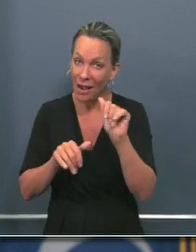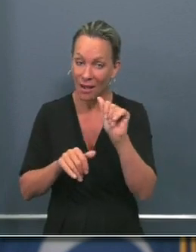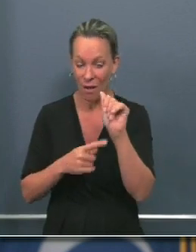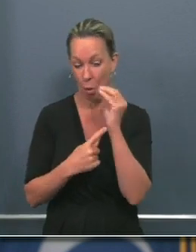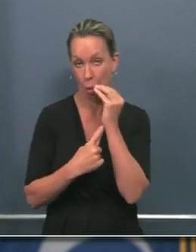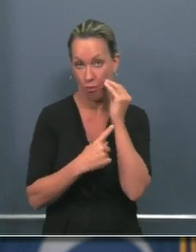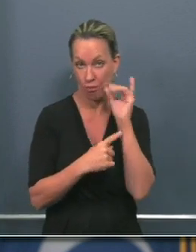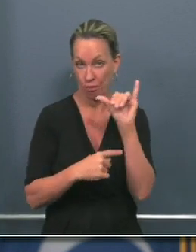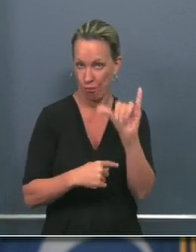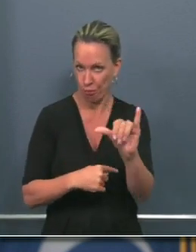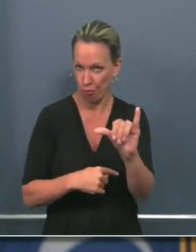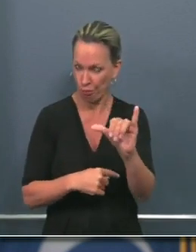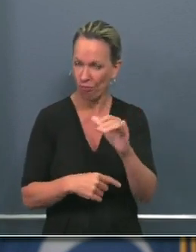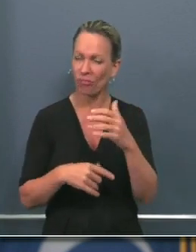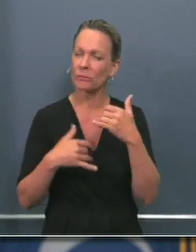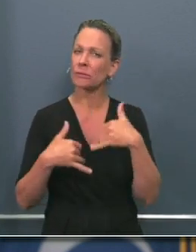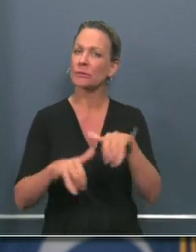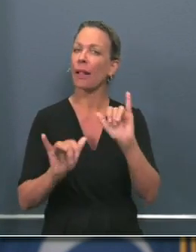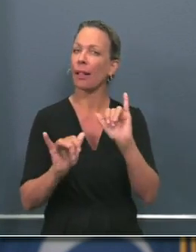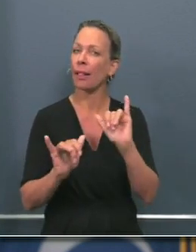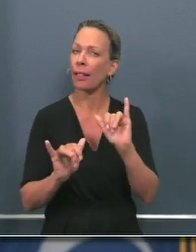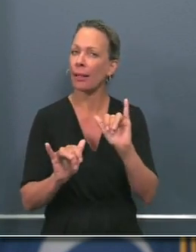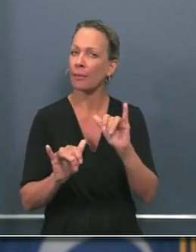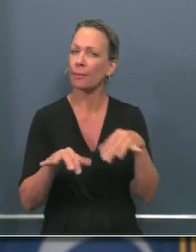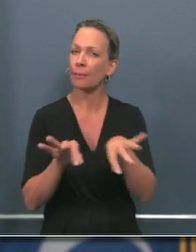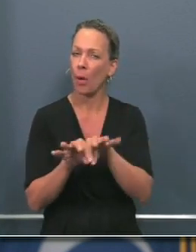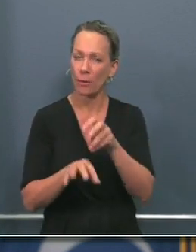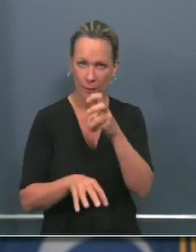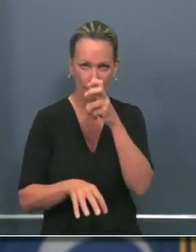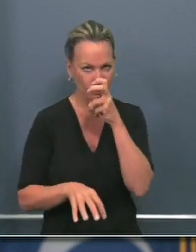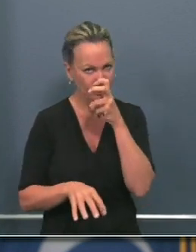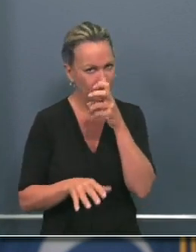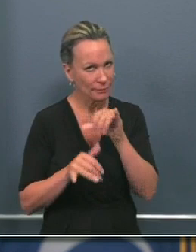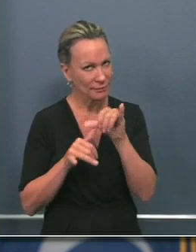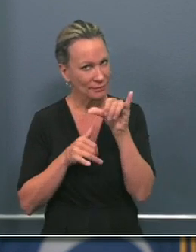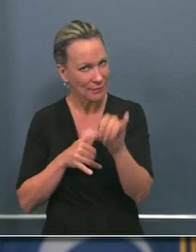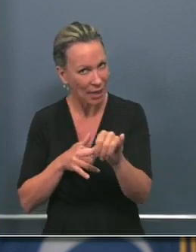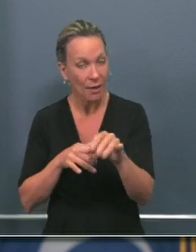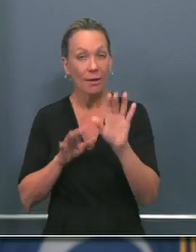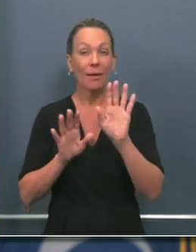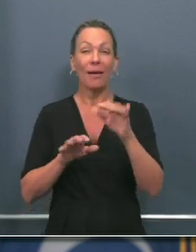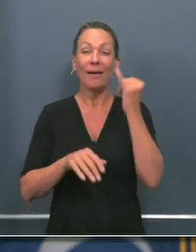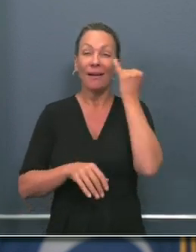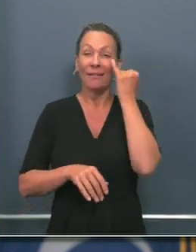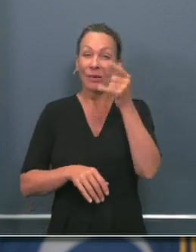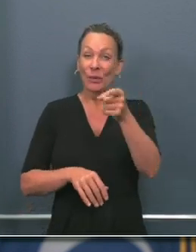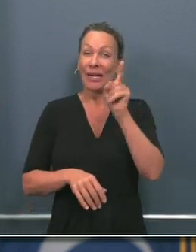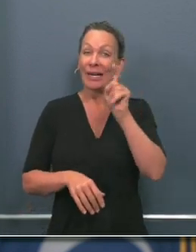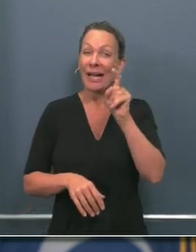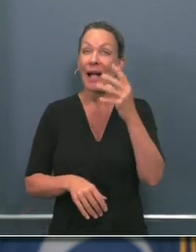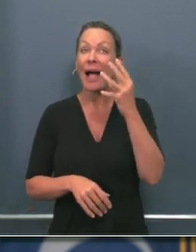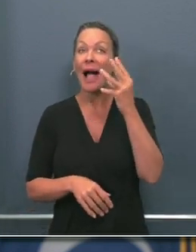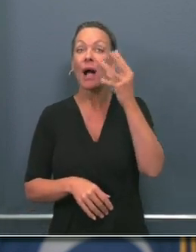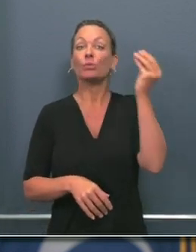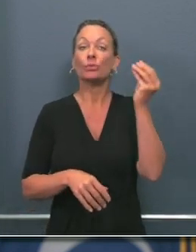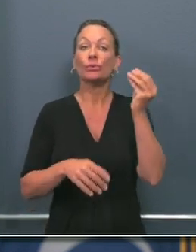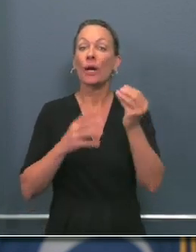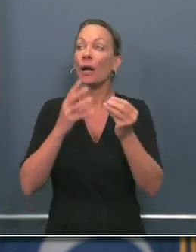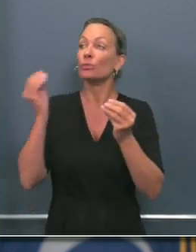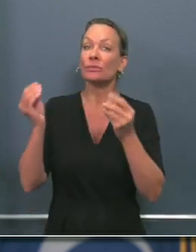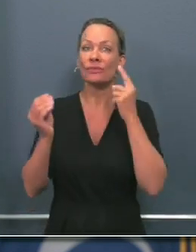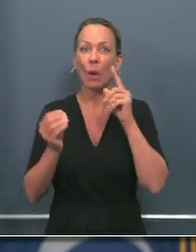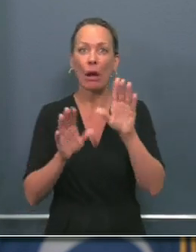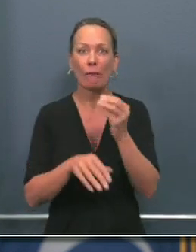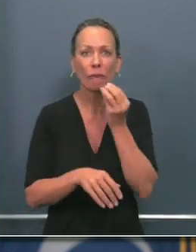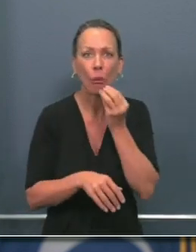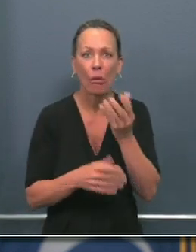at home. And to the extent you had to go about doing essential business, getting medications and getting food, do so by